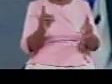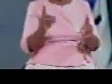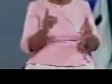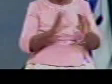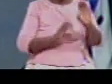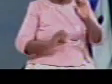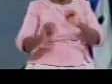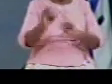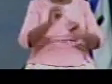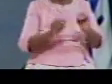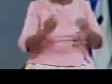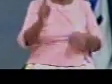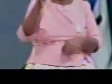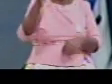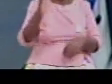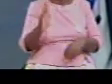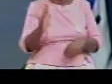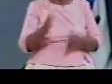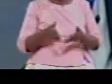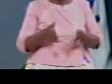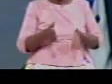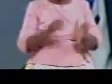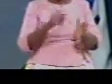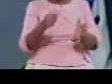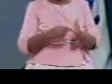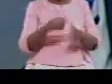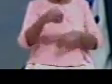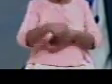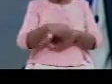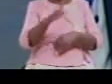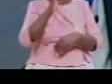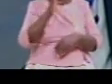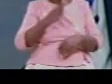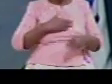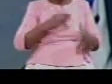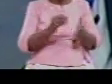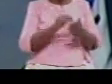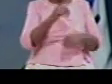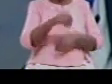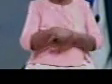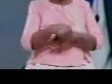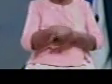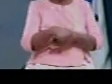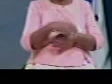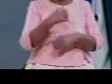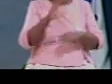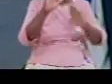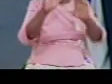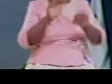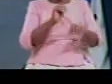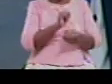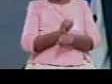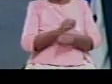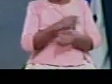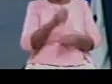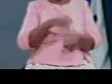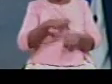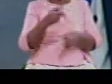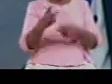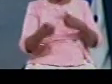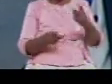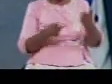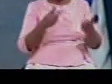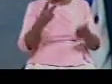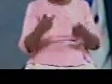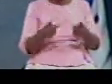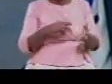God, let tonight be my own night or set time. The third time of visitation. This